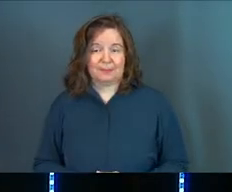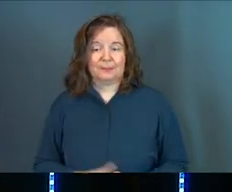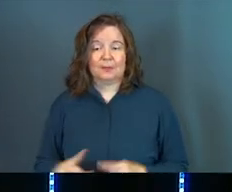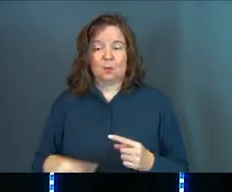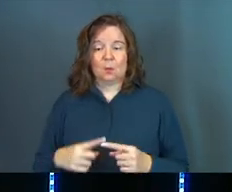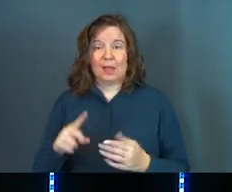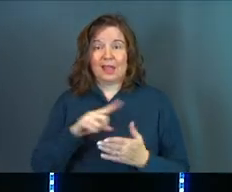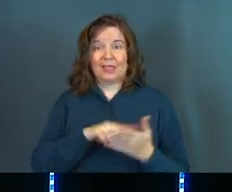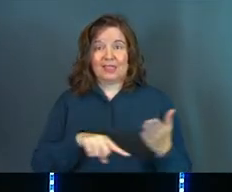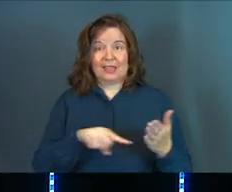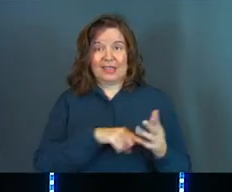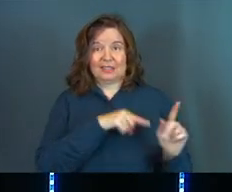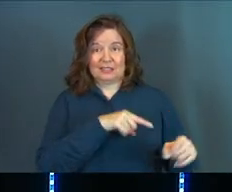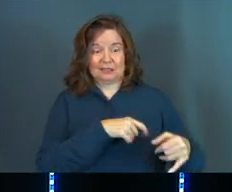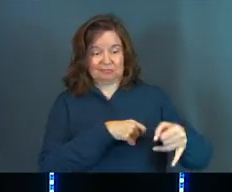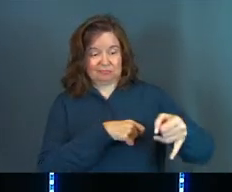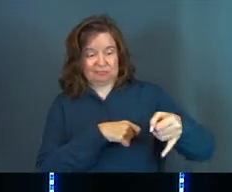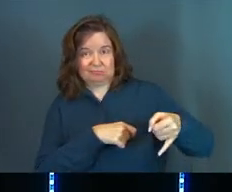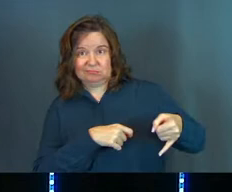When they canceled him,